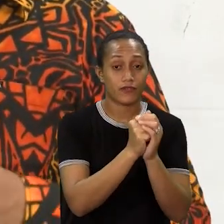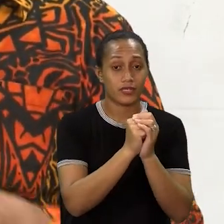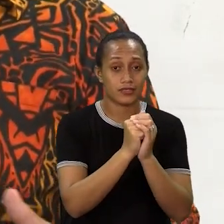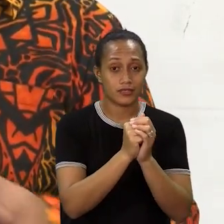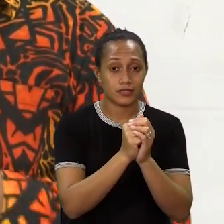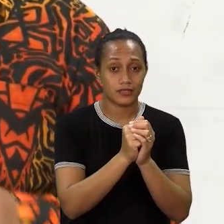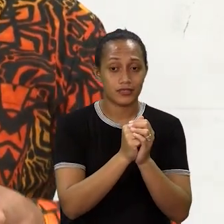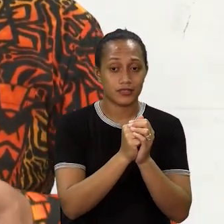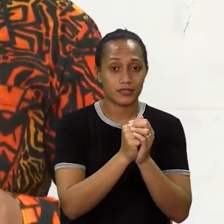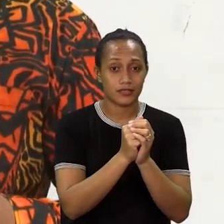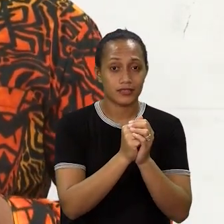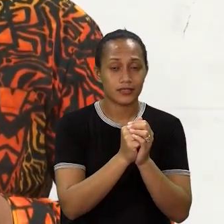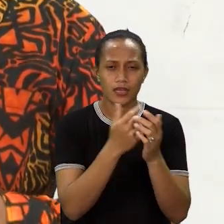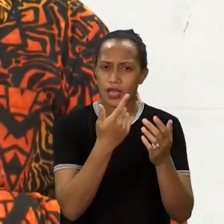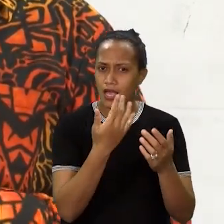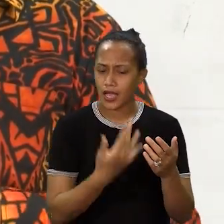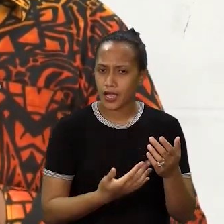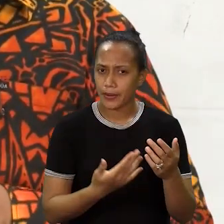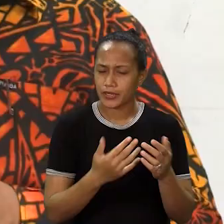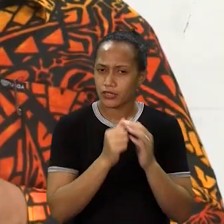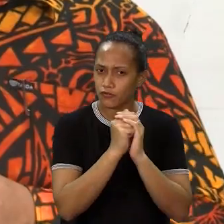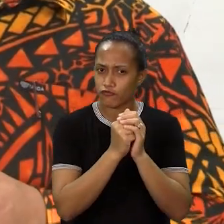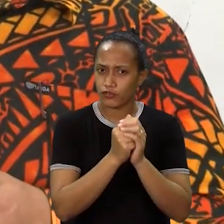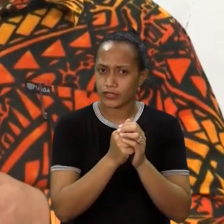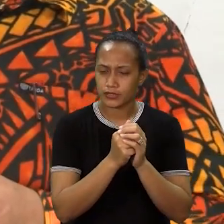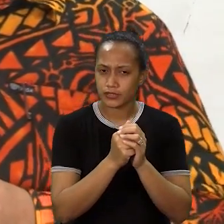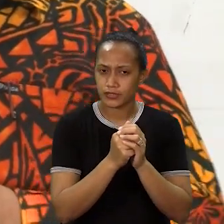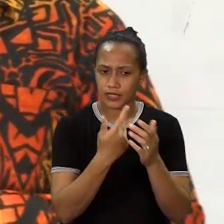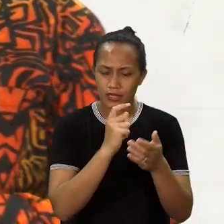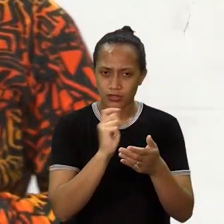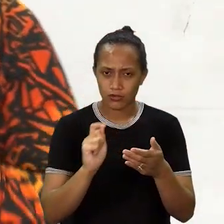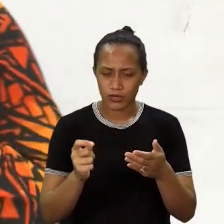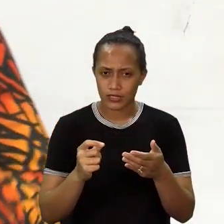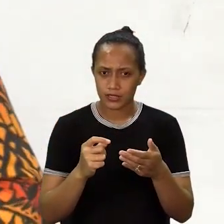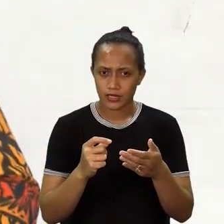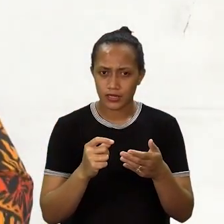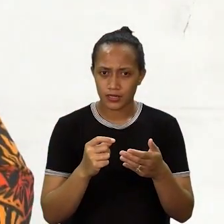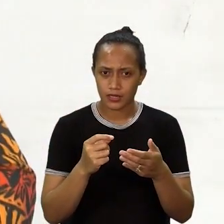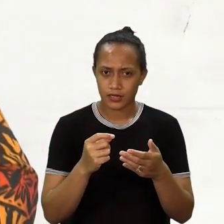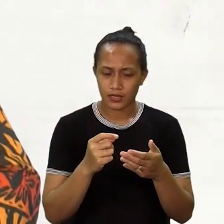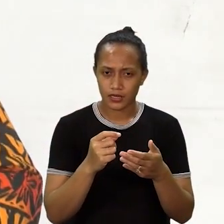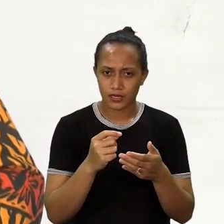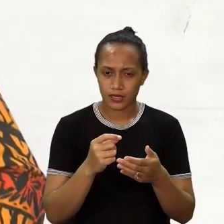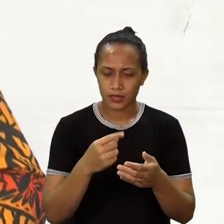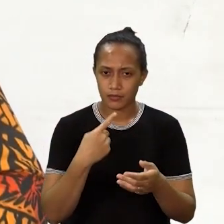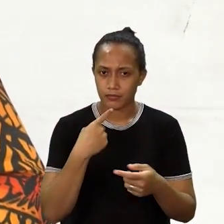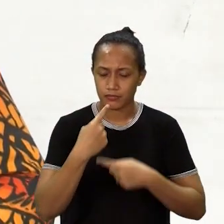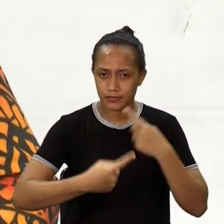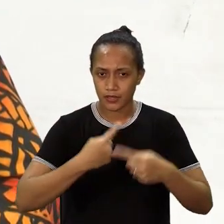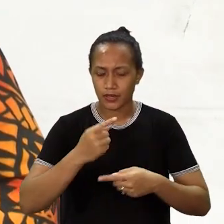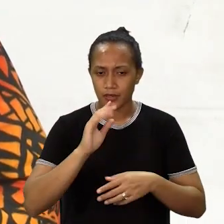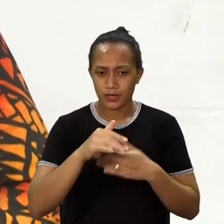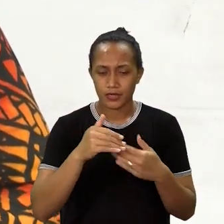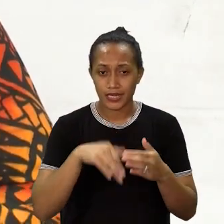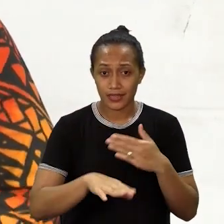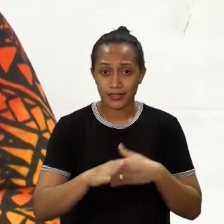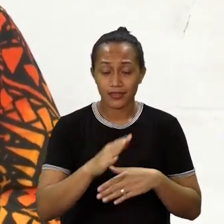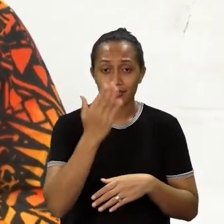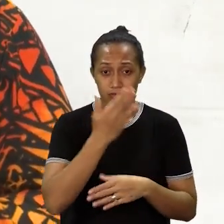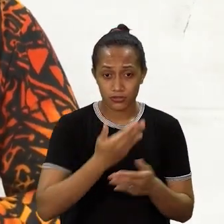school? How many friends? So how many friends does the writer have? What did you write down?